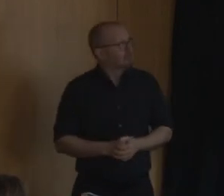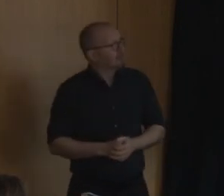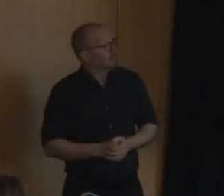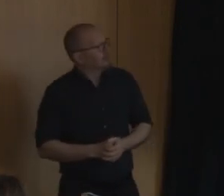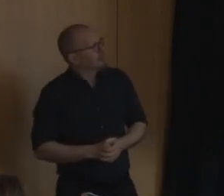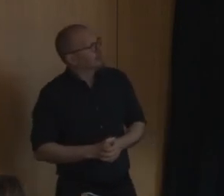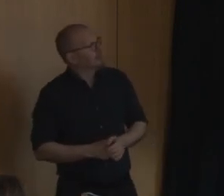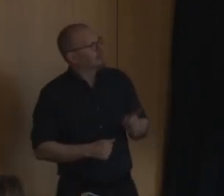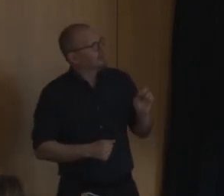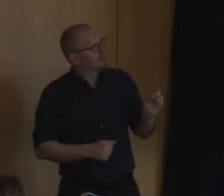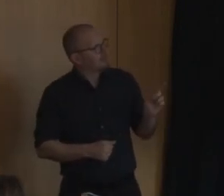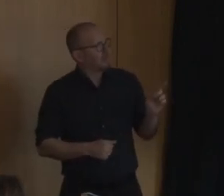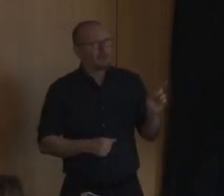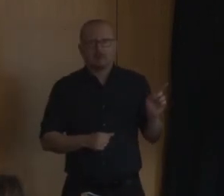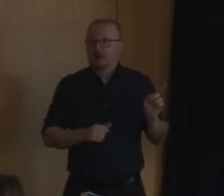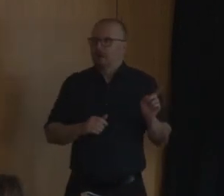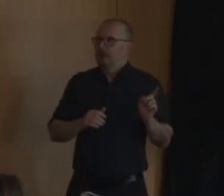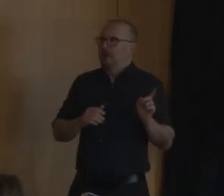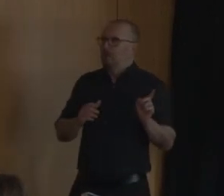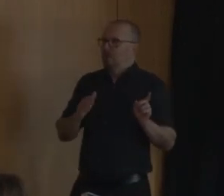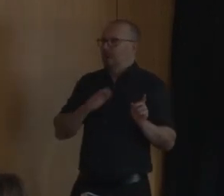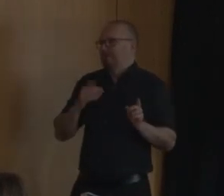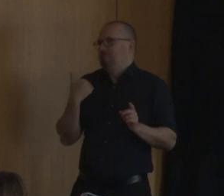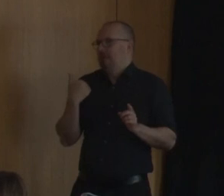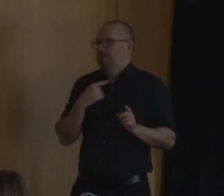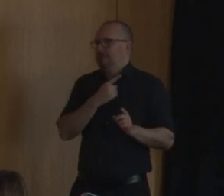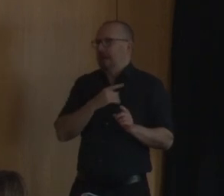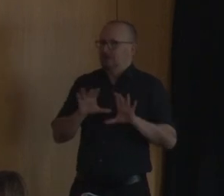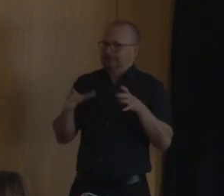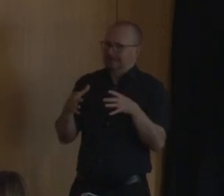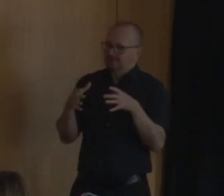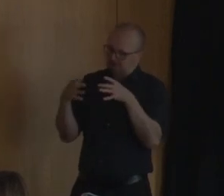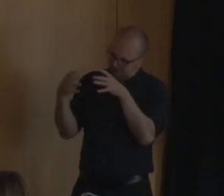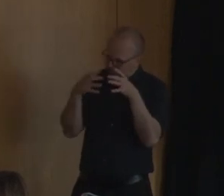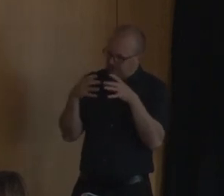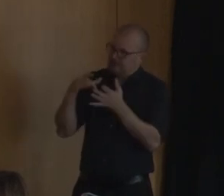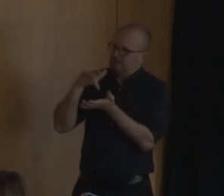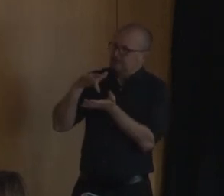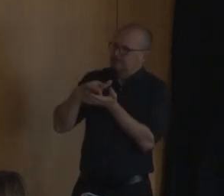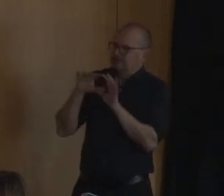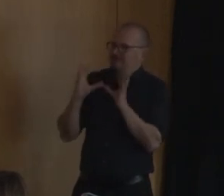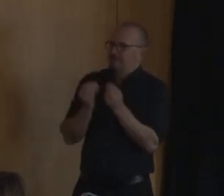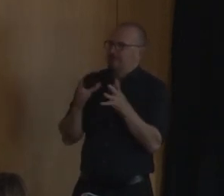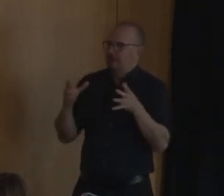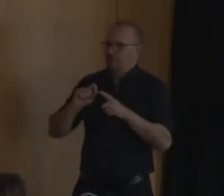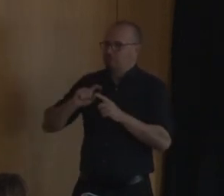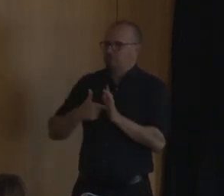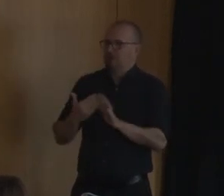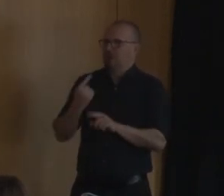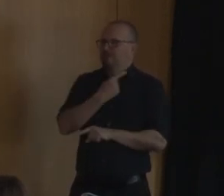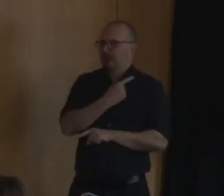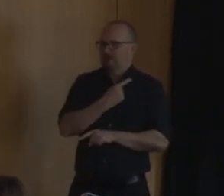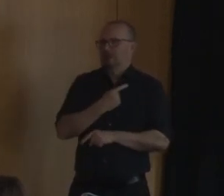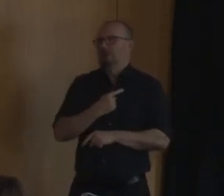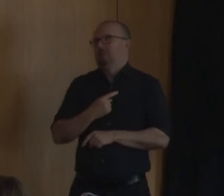team, internal and external, is our everything, and that a project of this scale and length is so